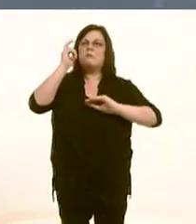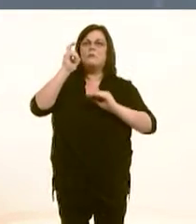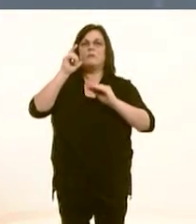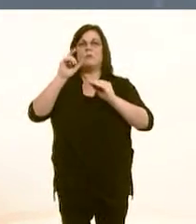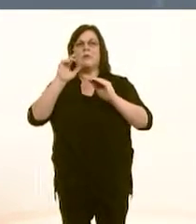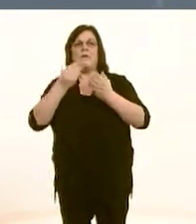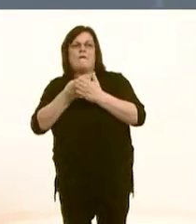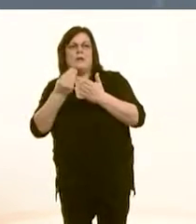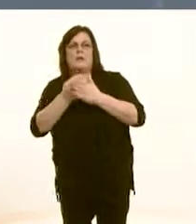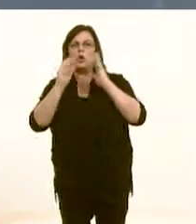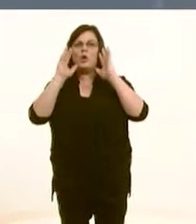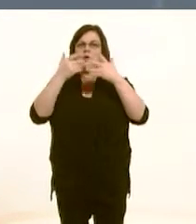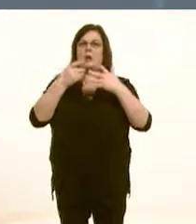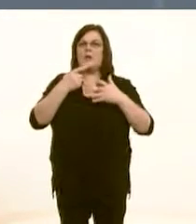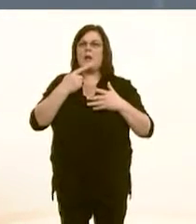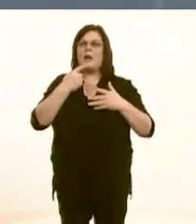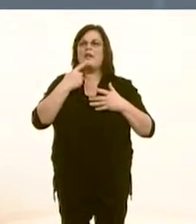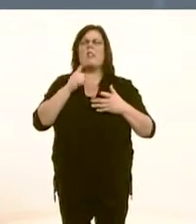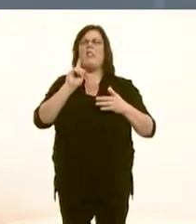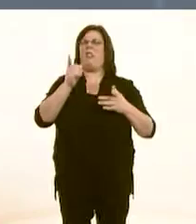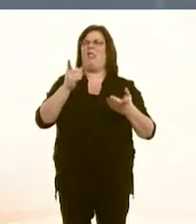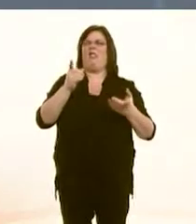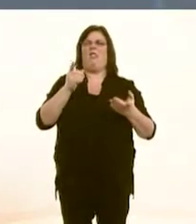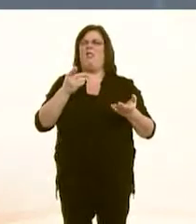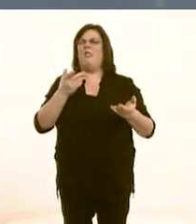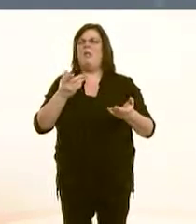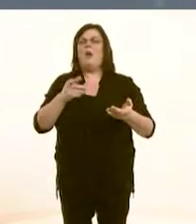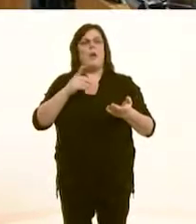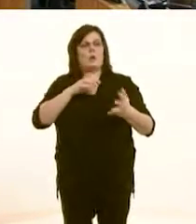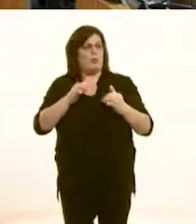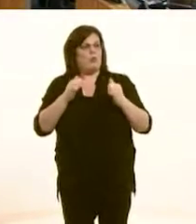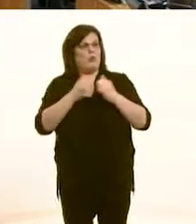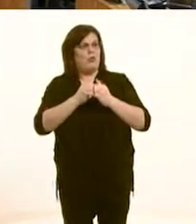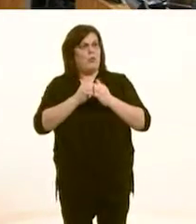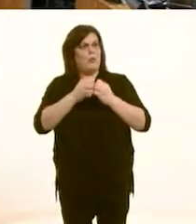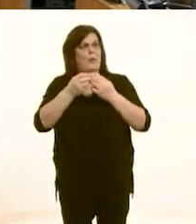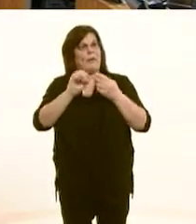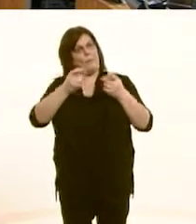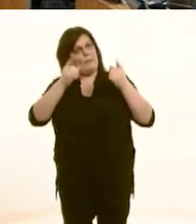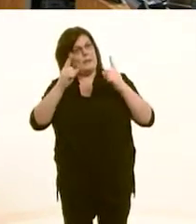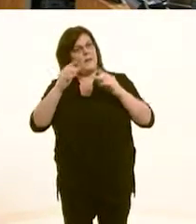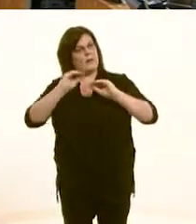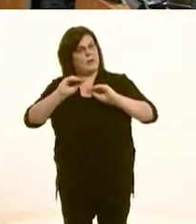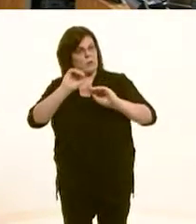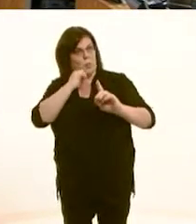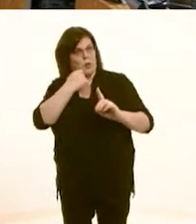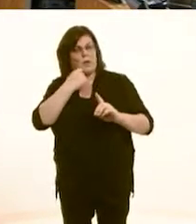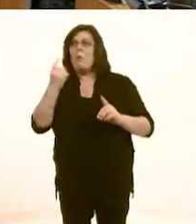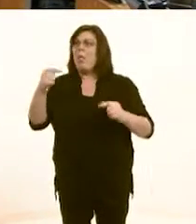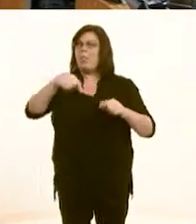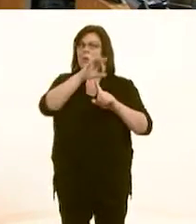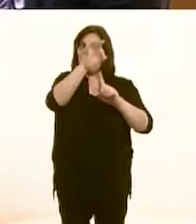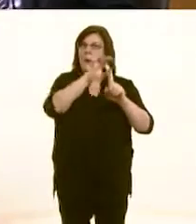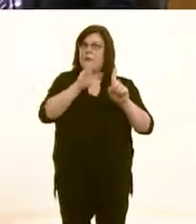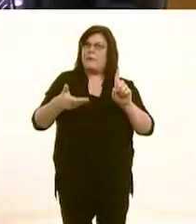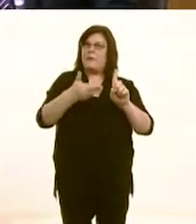referring to these concerns as special pleadings. First Minister, would you agree with your Education Minister on that one? Well, this question is about postgraduate loans. Let me return to